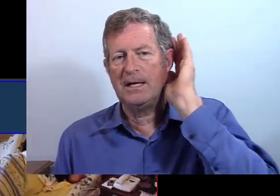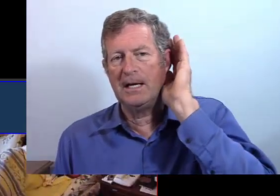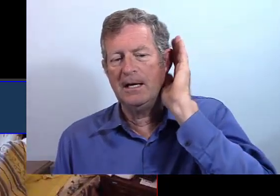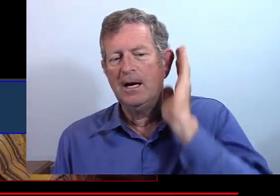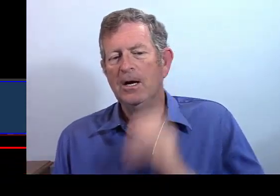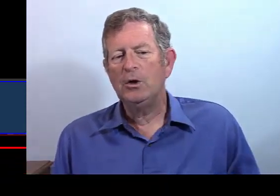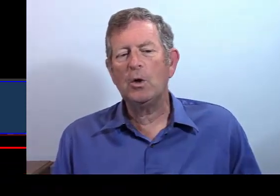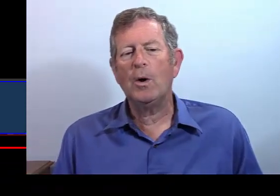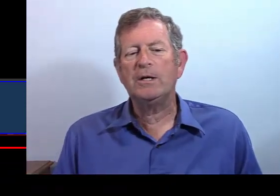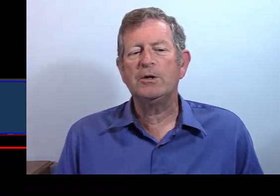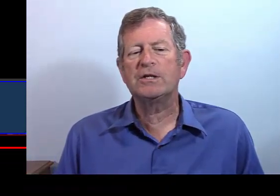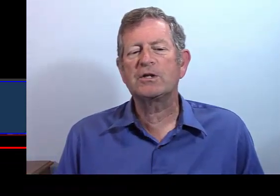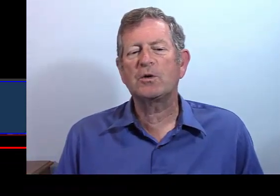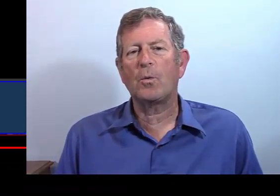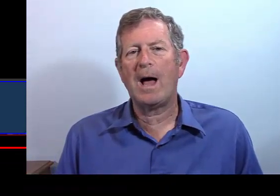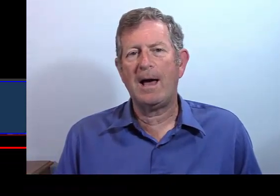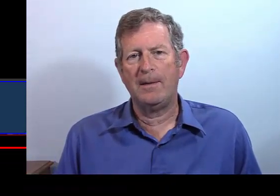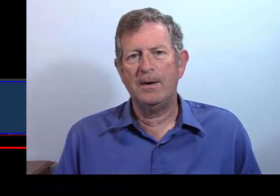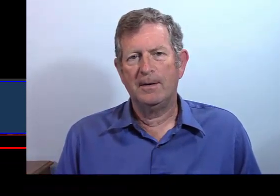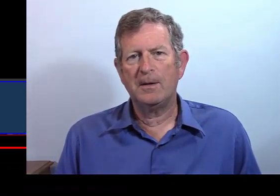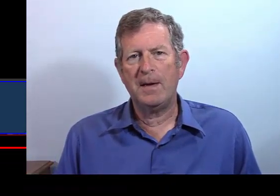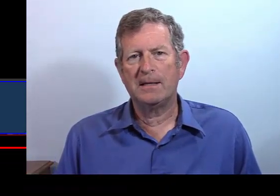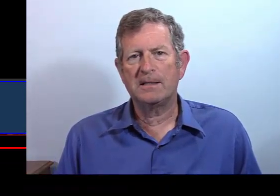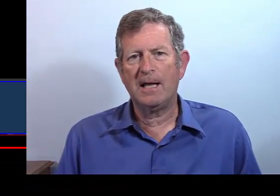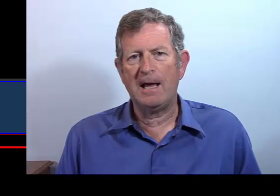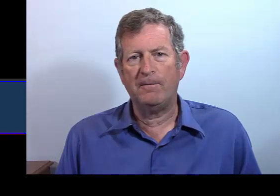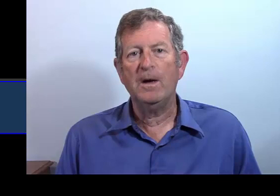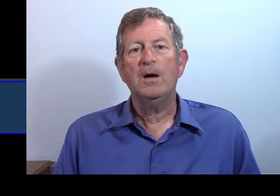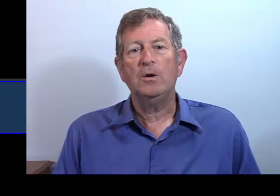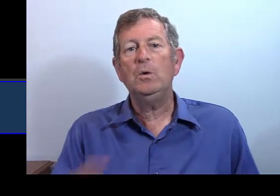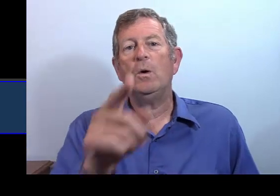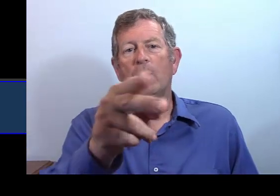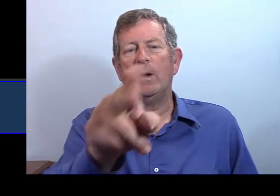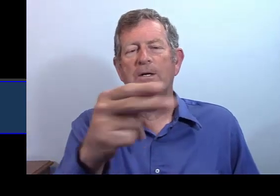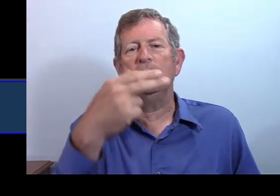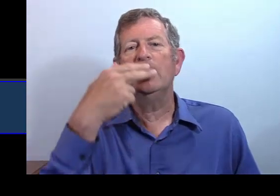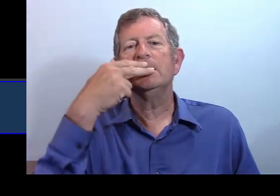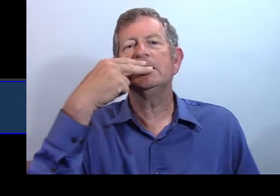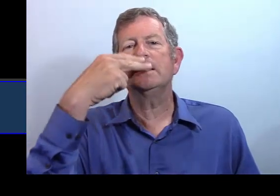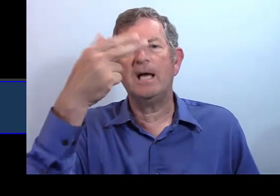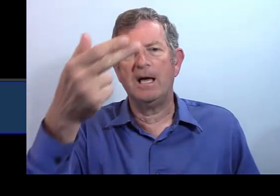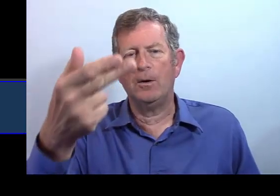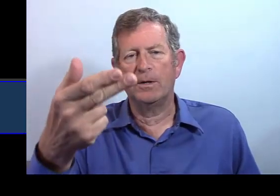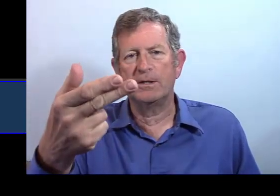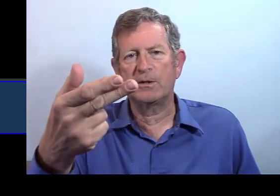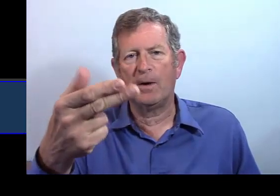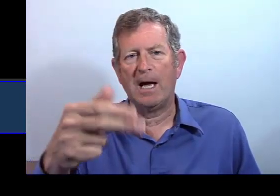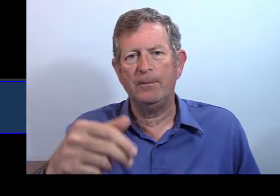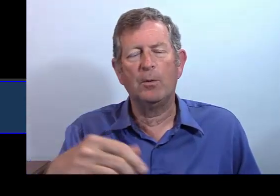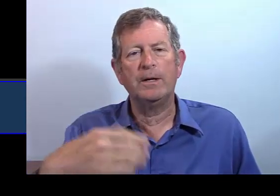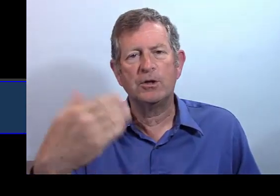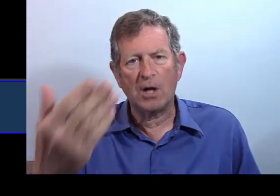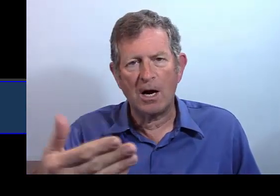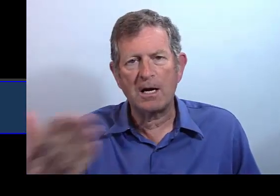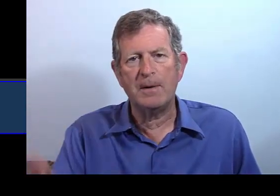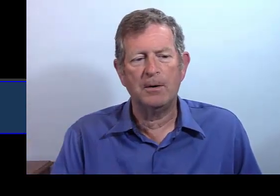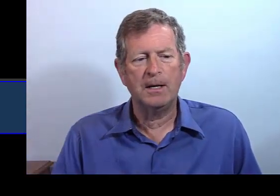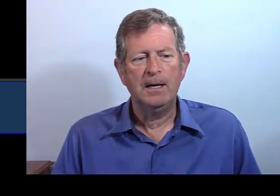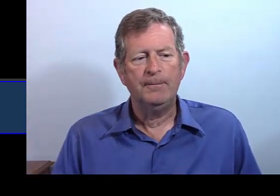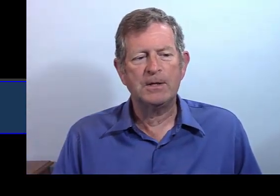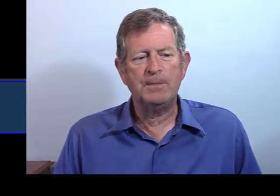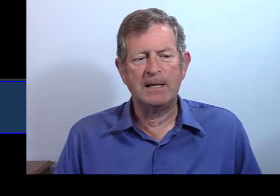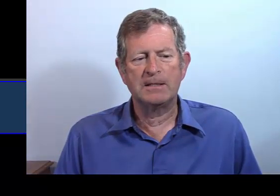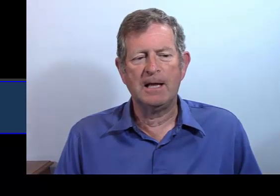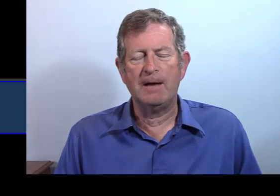of listening, you're going to describe the man's life. You are going to say or describe. You're going to talk